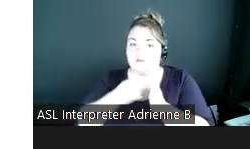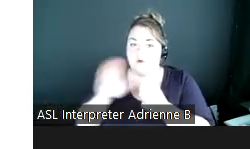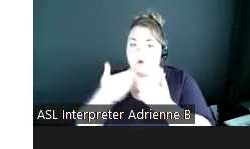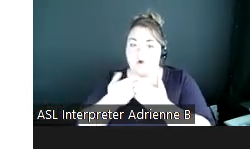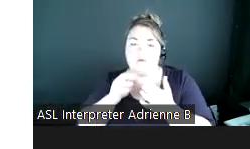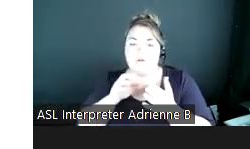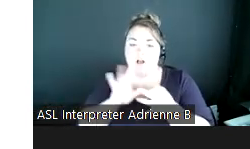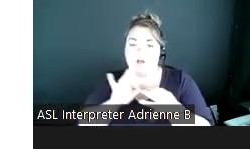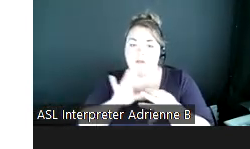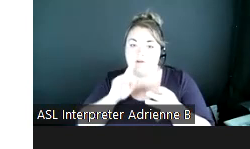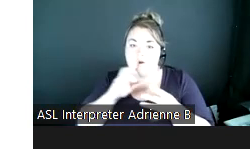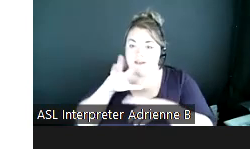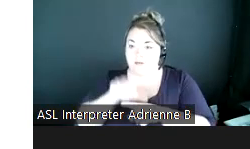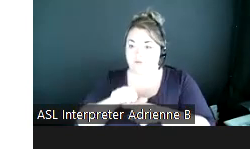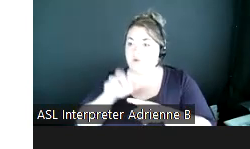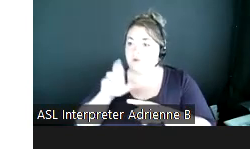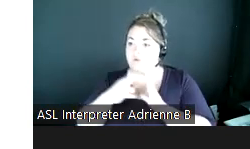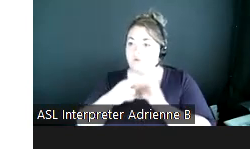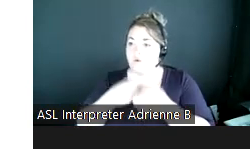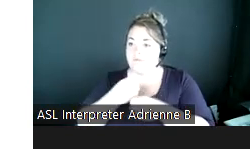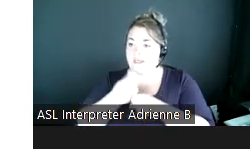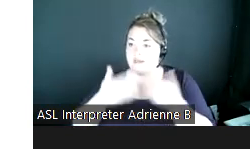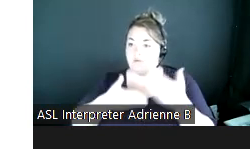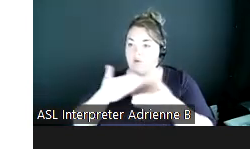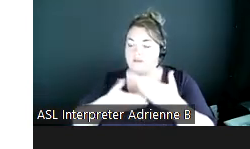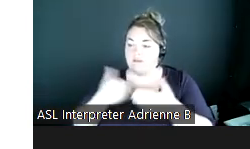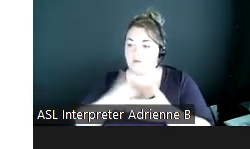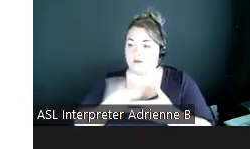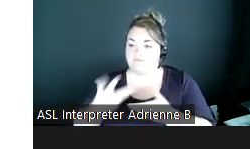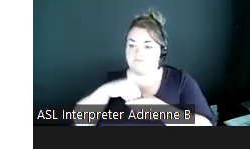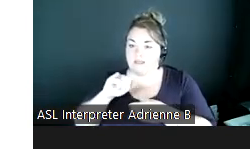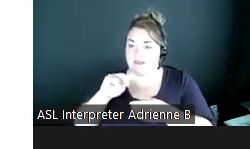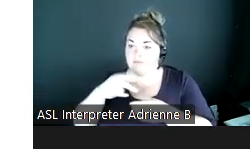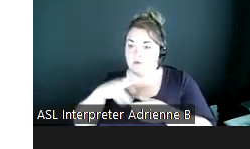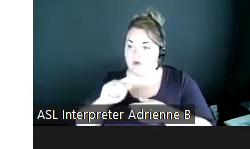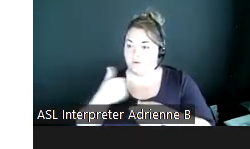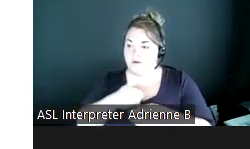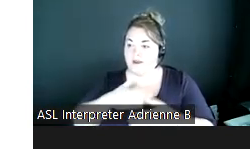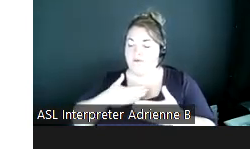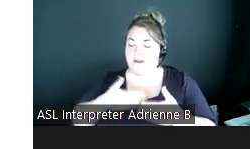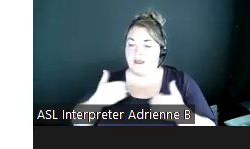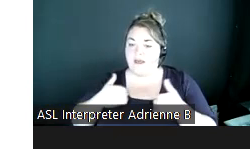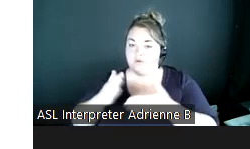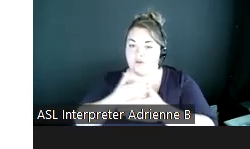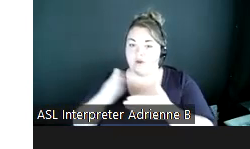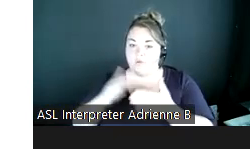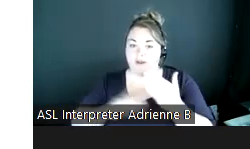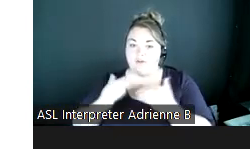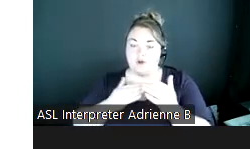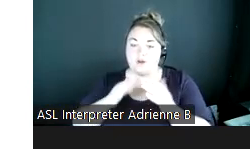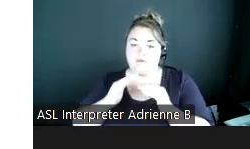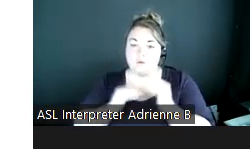our rulemaking process as we take in your input. We are happy to have you share whatever you're comfortable with in this